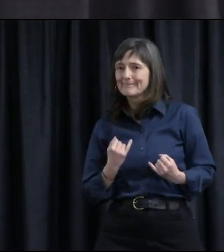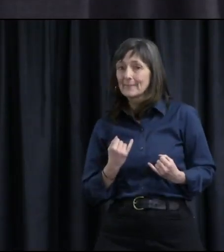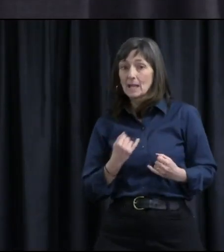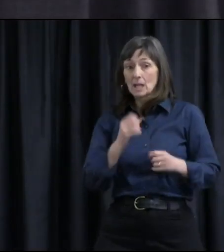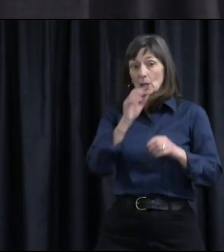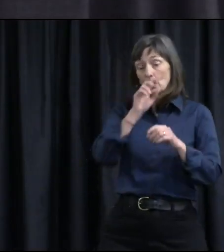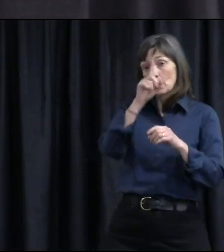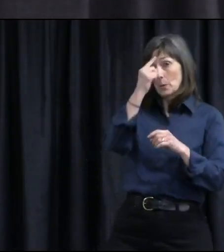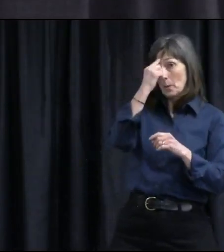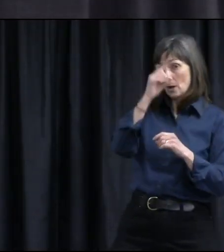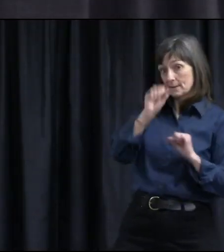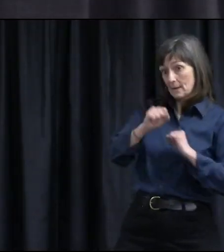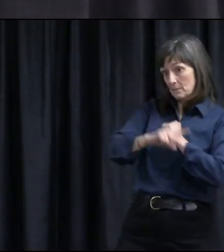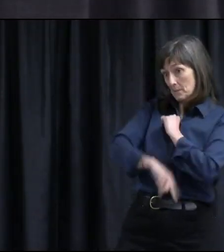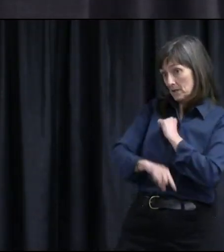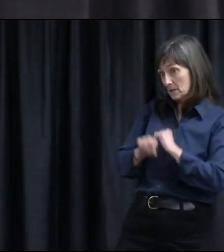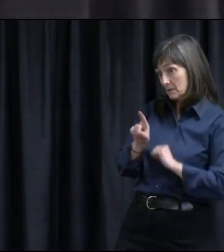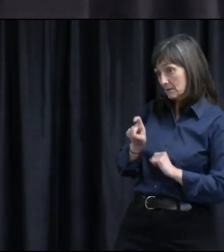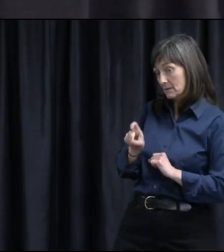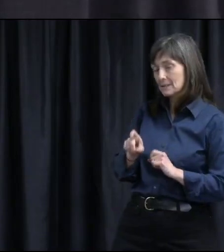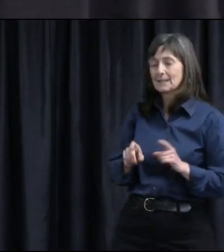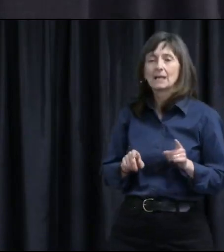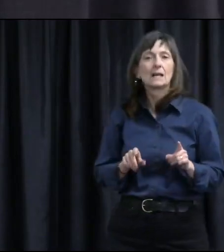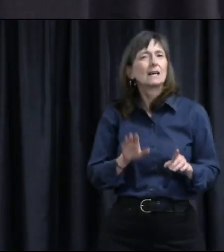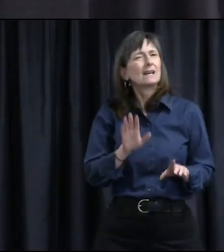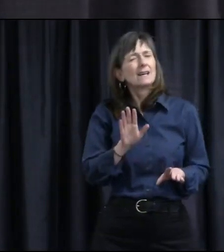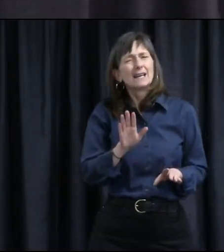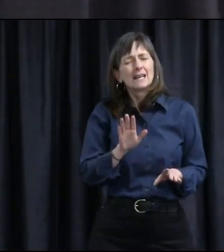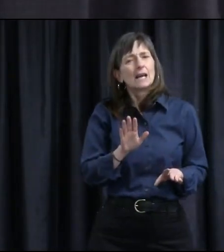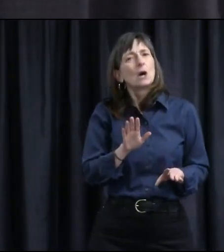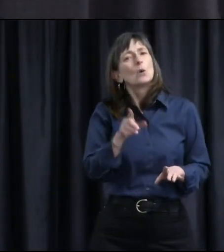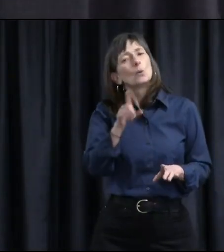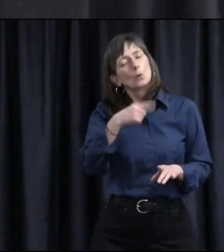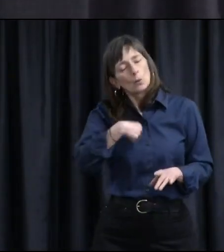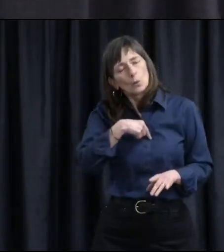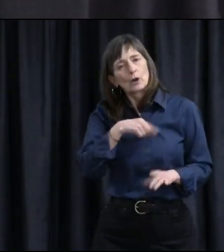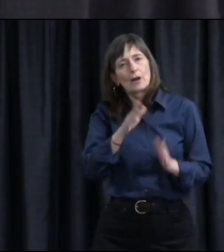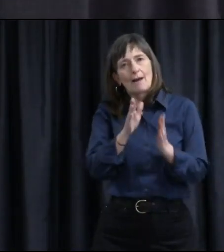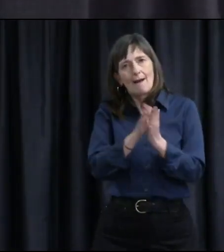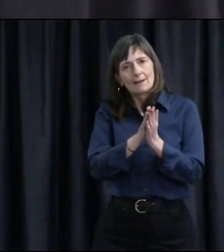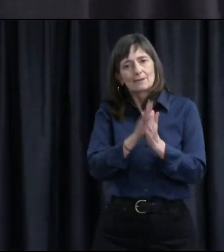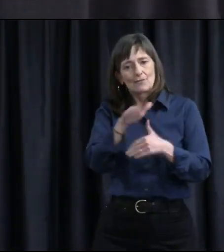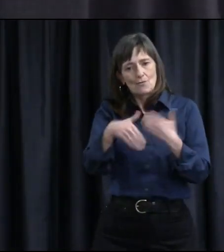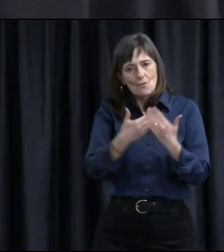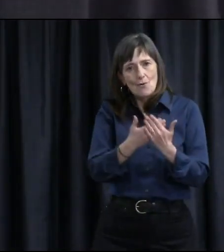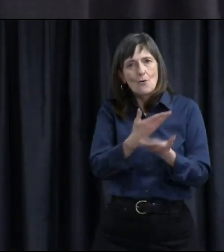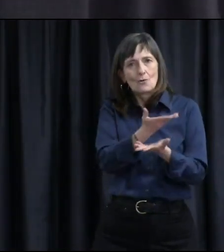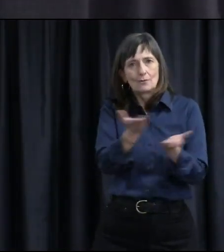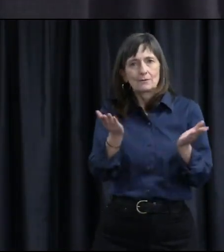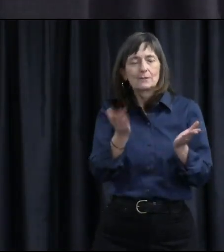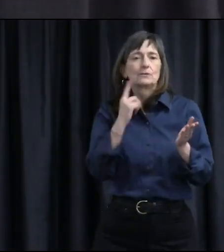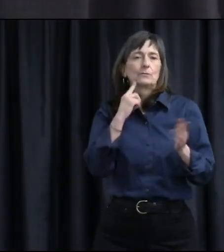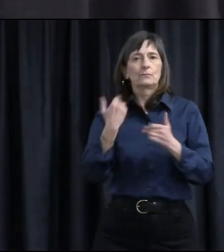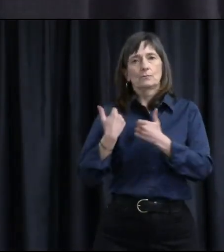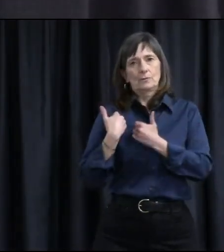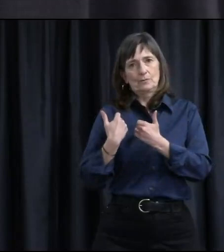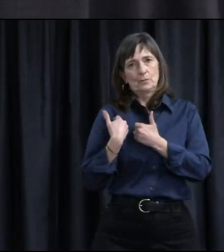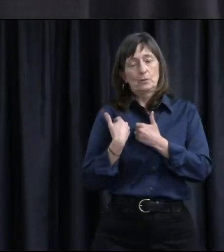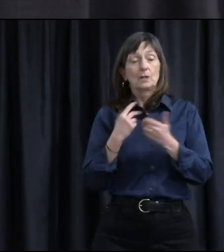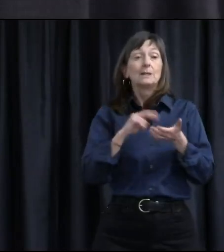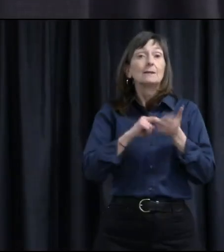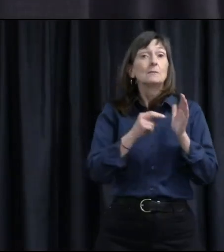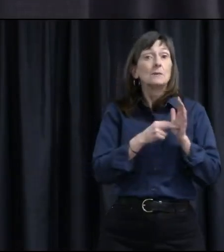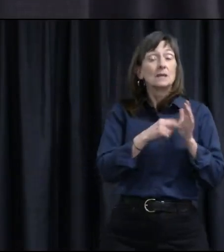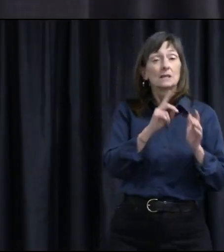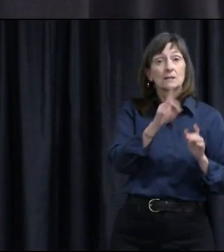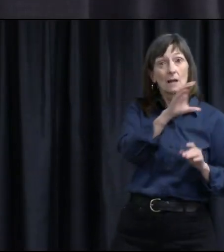by the employer. Like I say, we're asking people in this province to be responsible, to work with their employees, and for the employees